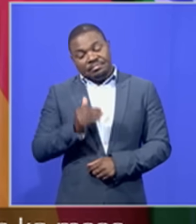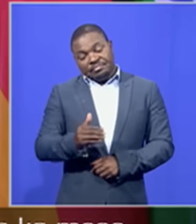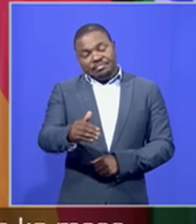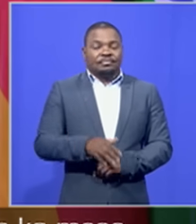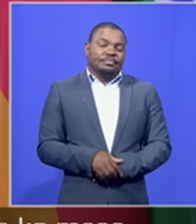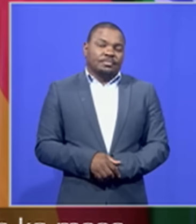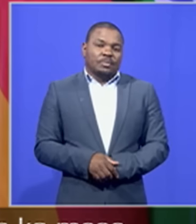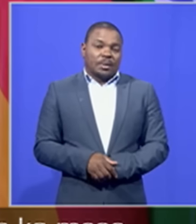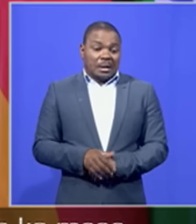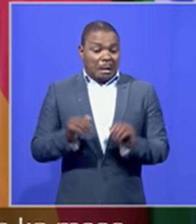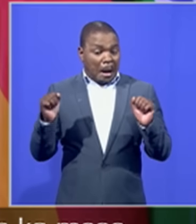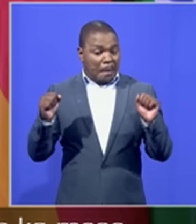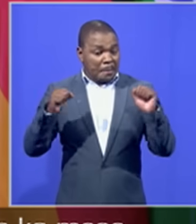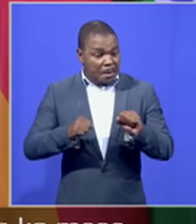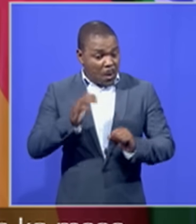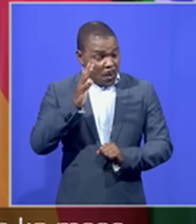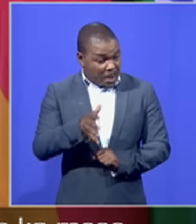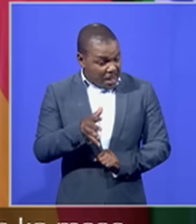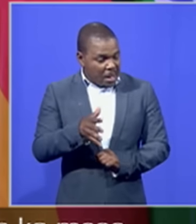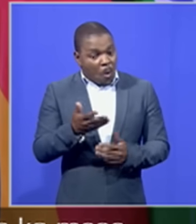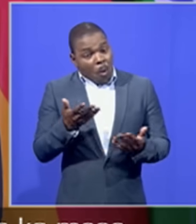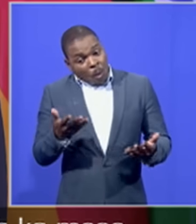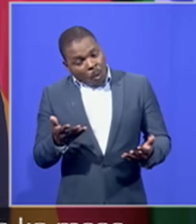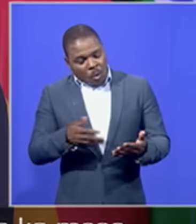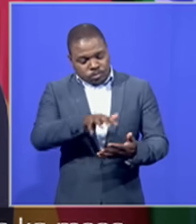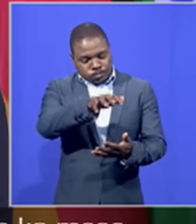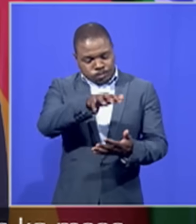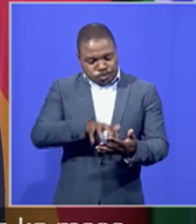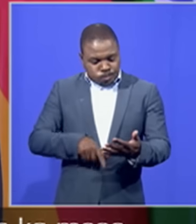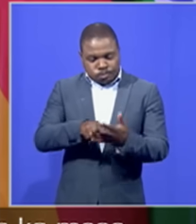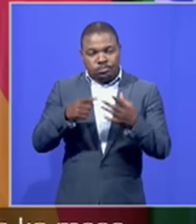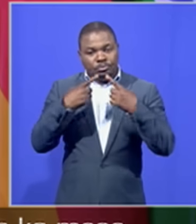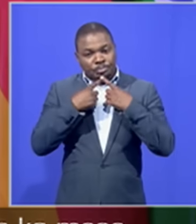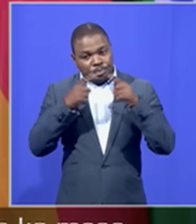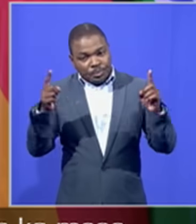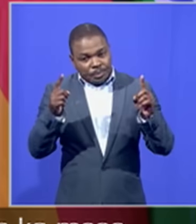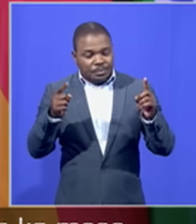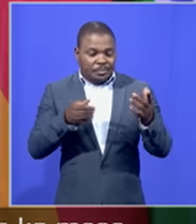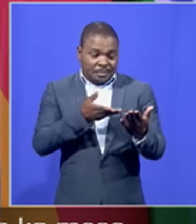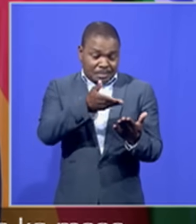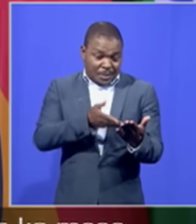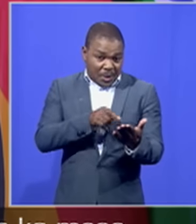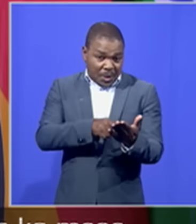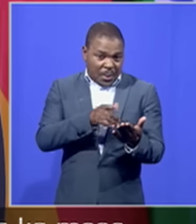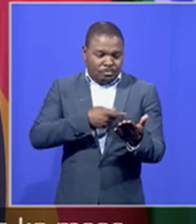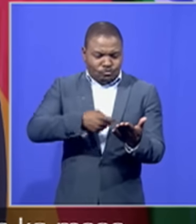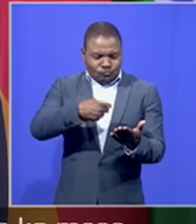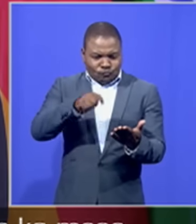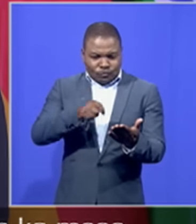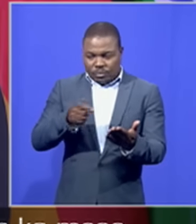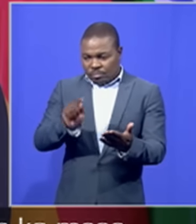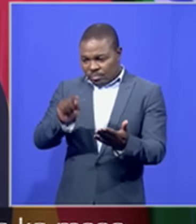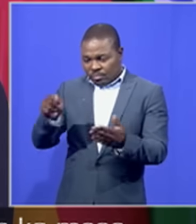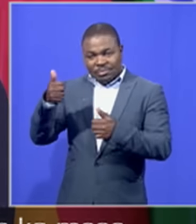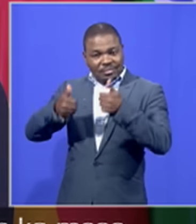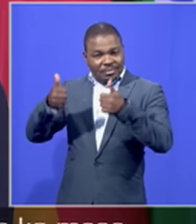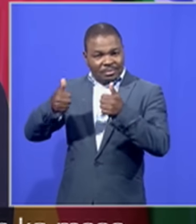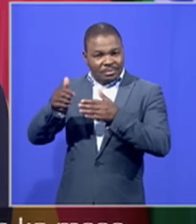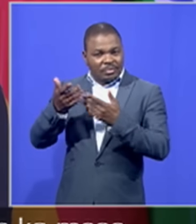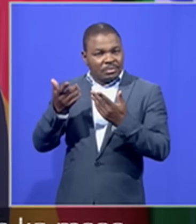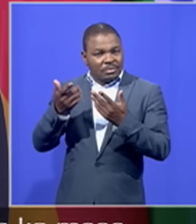ke ka go nna le ditumalano tse di rileng kgotsa lone lekwalo lo la maikano le e leng gore le sainilwe ke baeteledipele